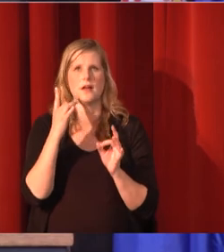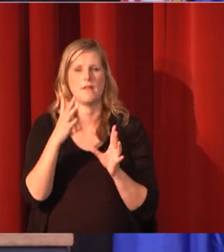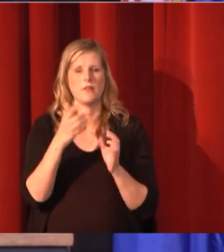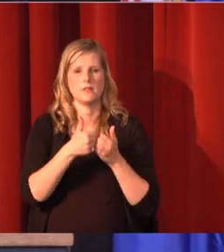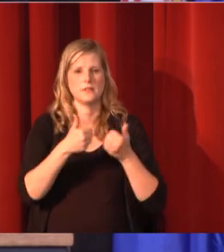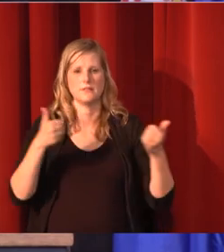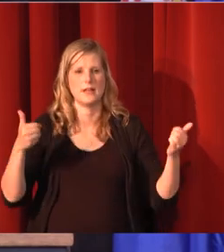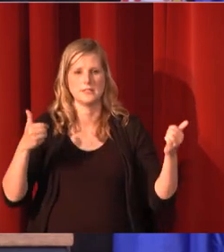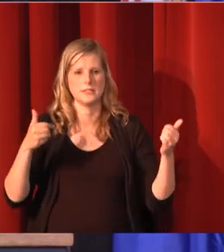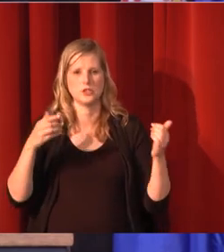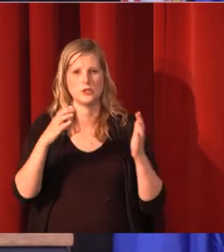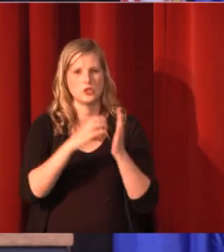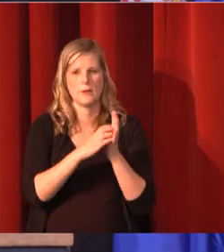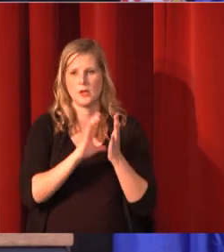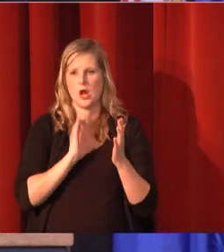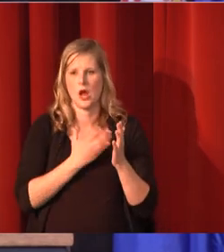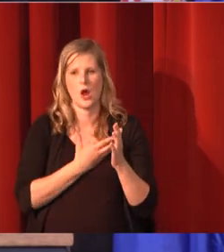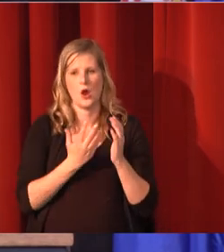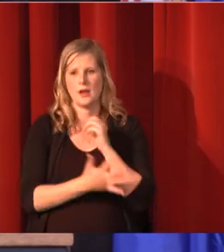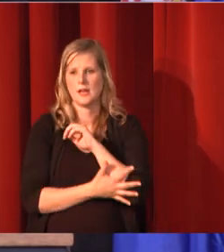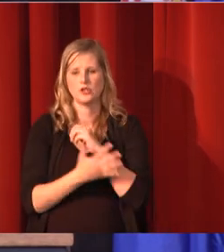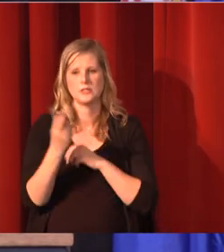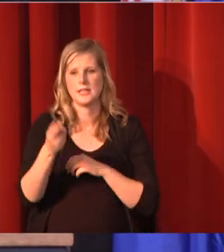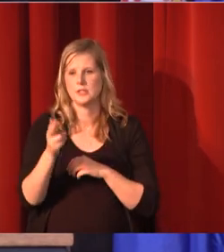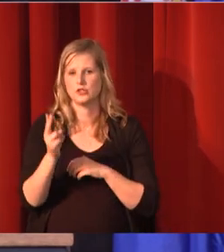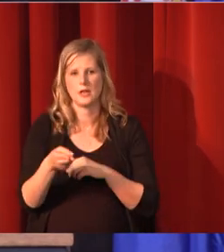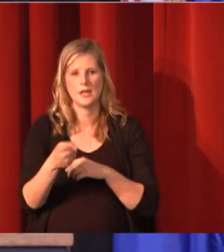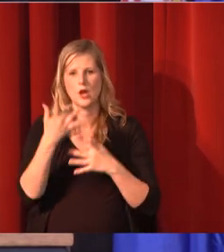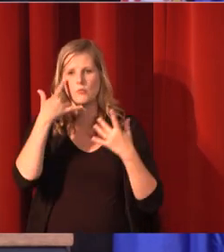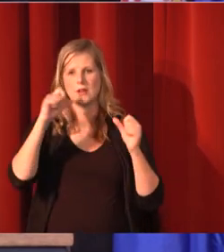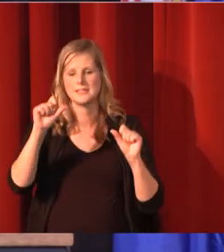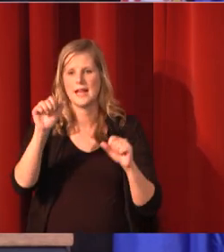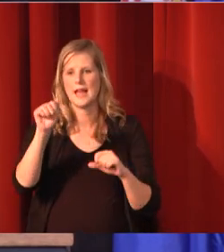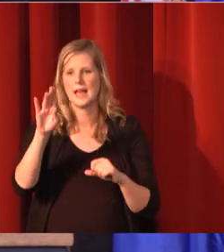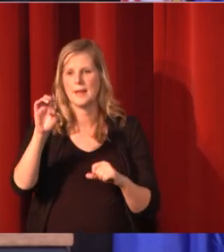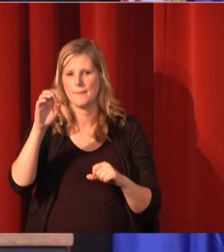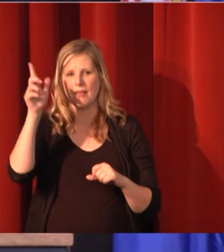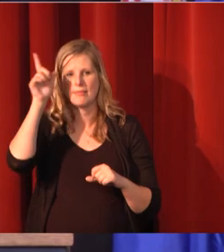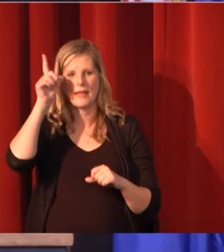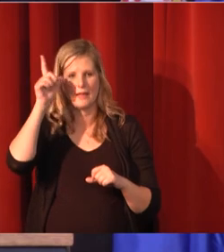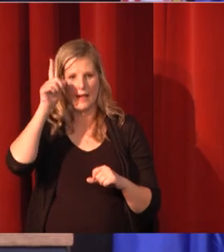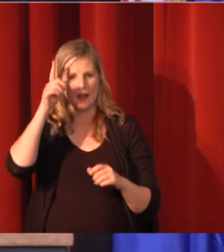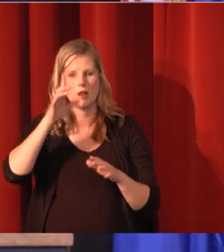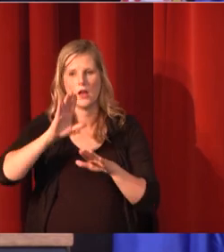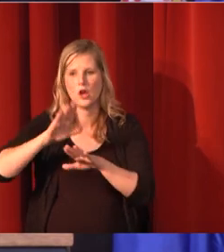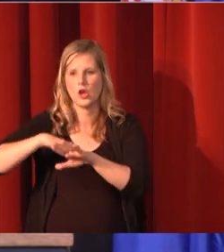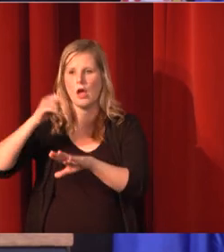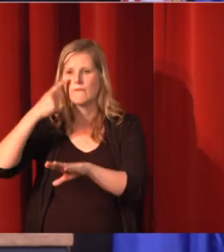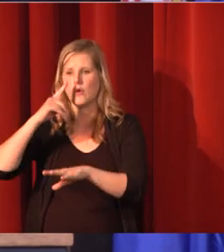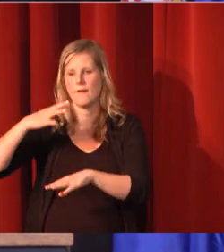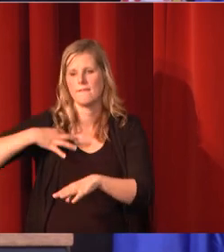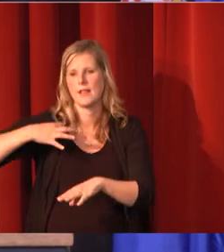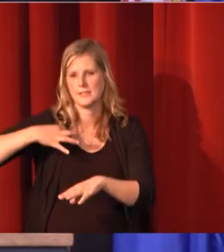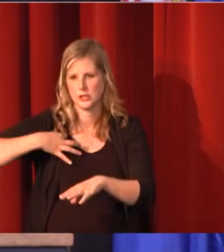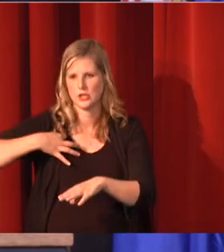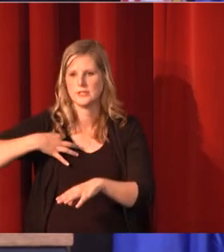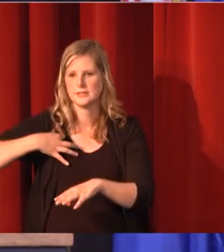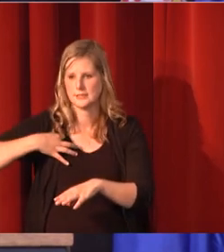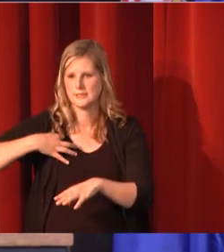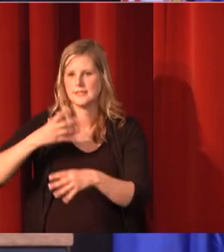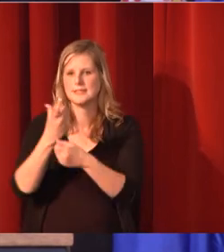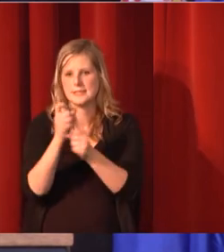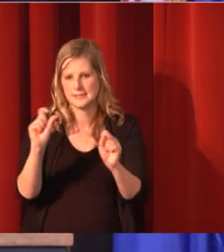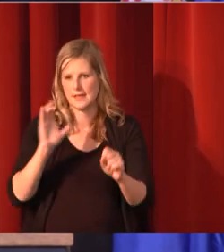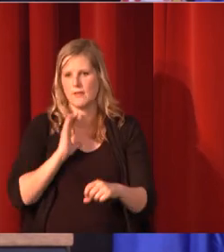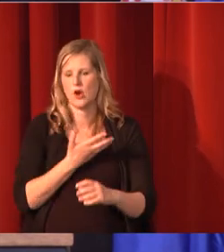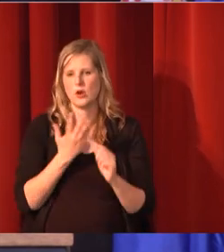and deadly chapter in our country's history President Abraham Lincoln sent out a call for volunteers to save our country